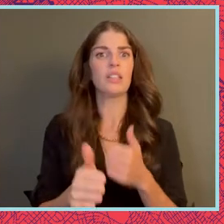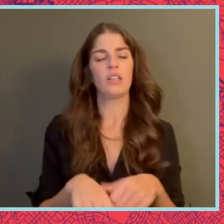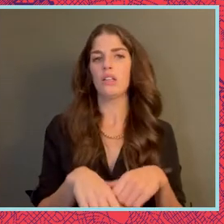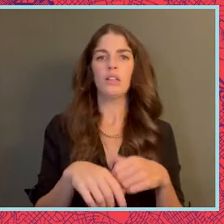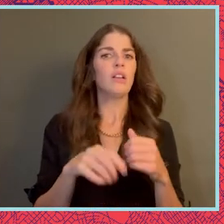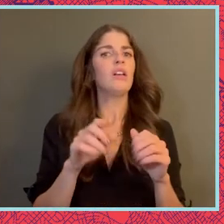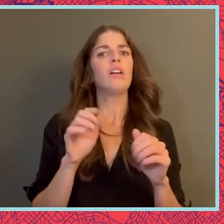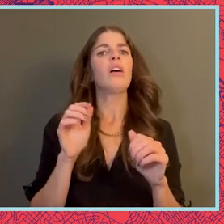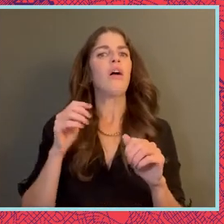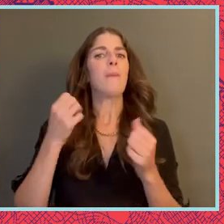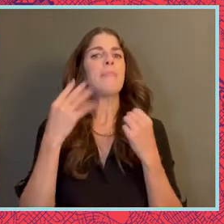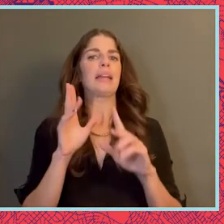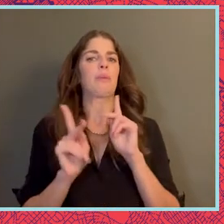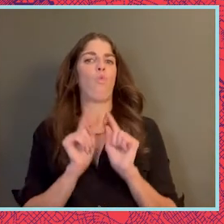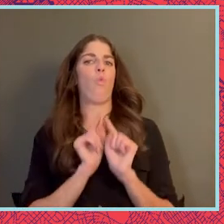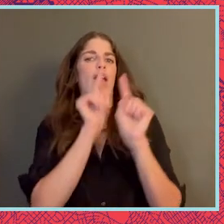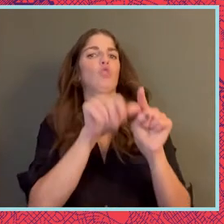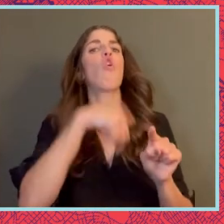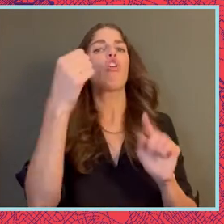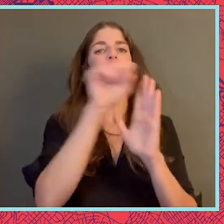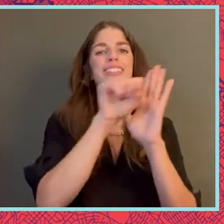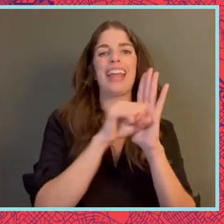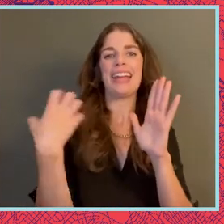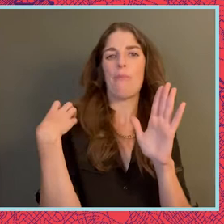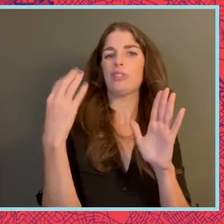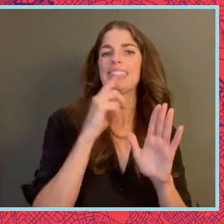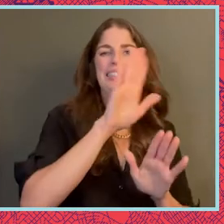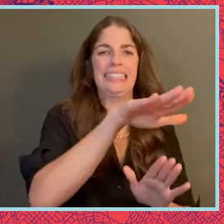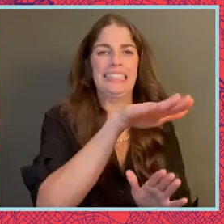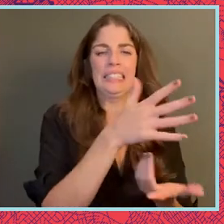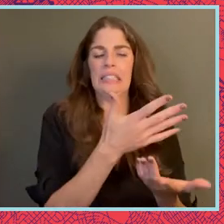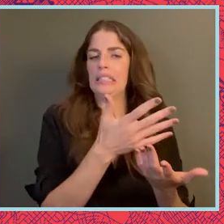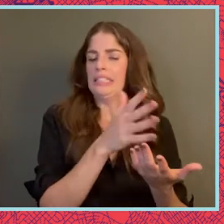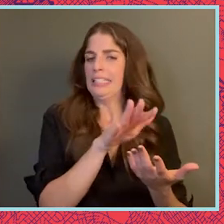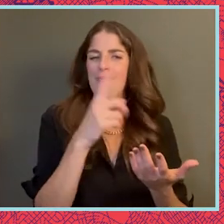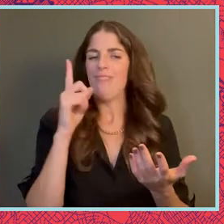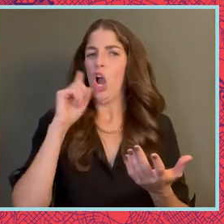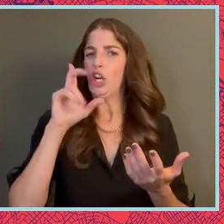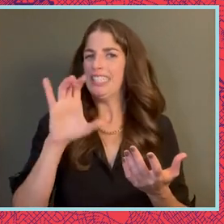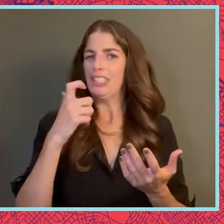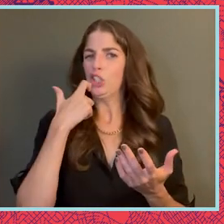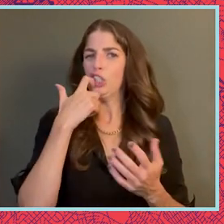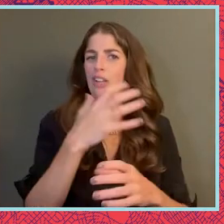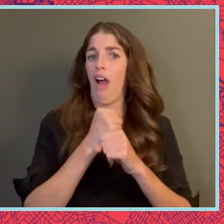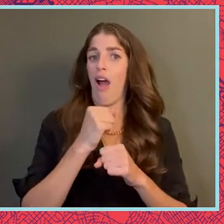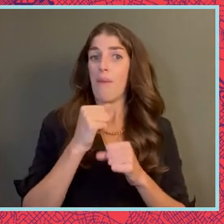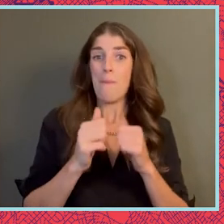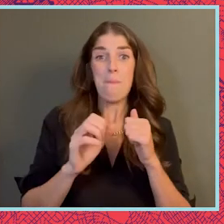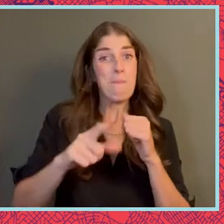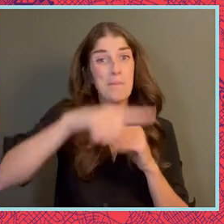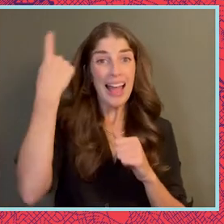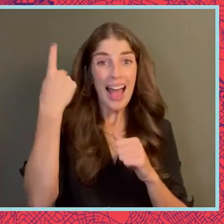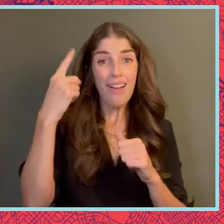state capitals where they were ratifying the amendment, and legislators would pull them aside. Hey, I heard that D.C. just got a black majority. Do we really